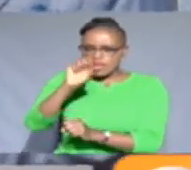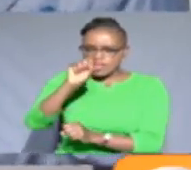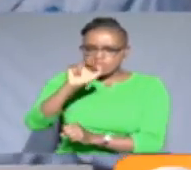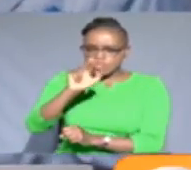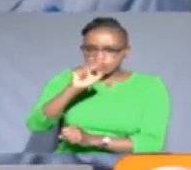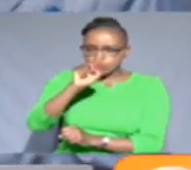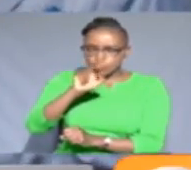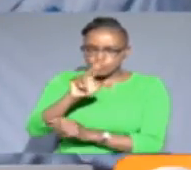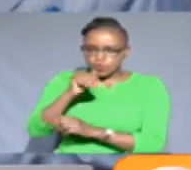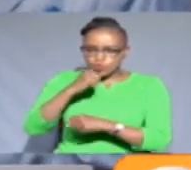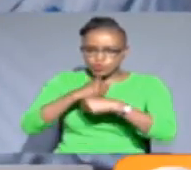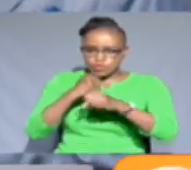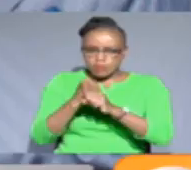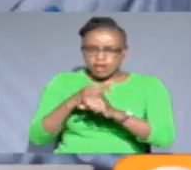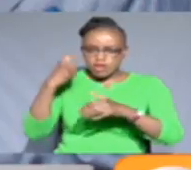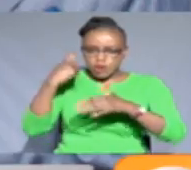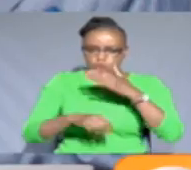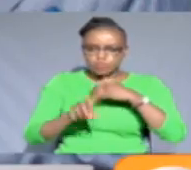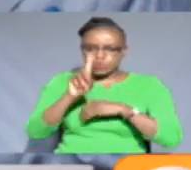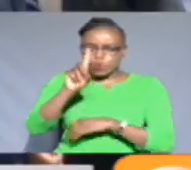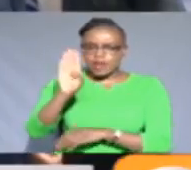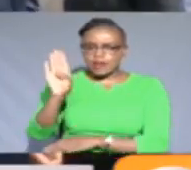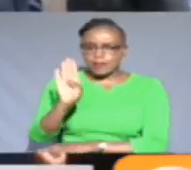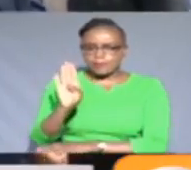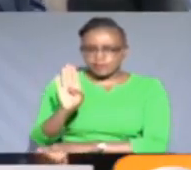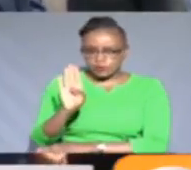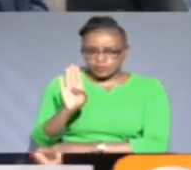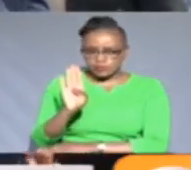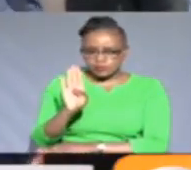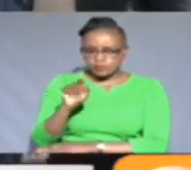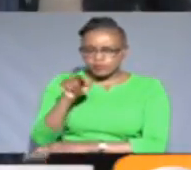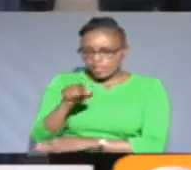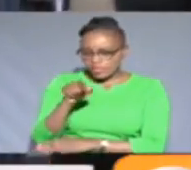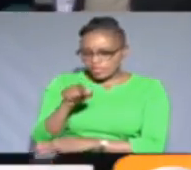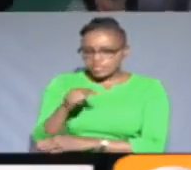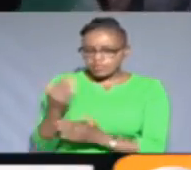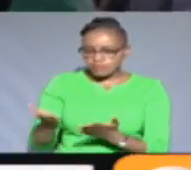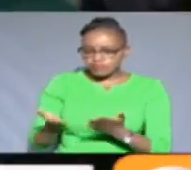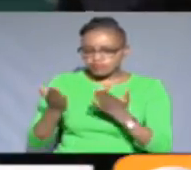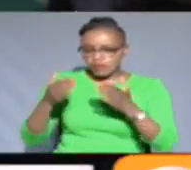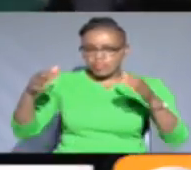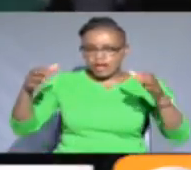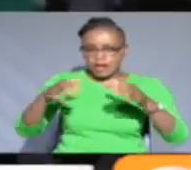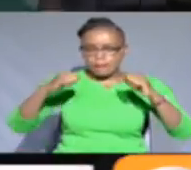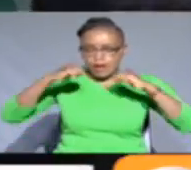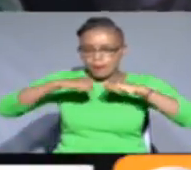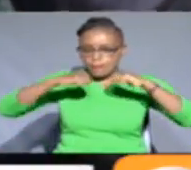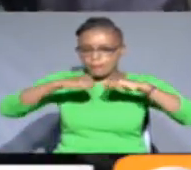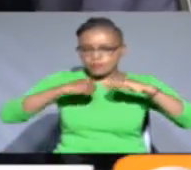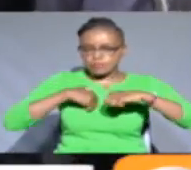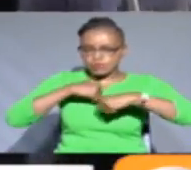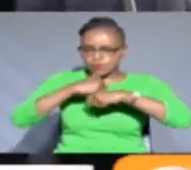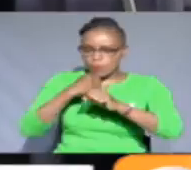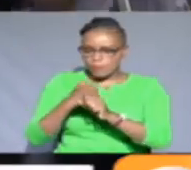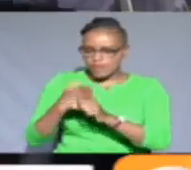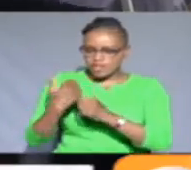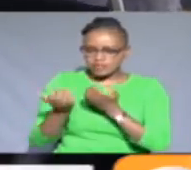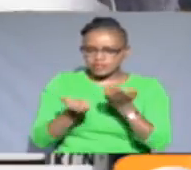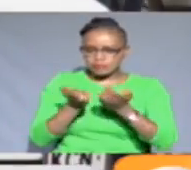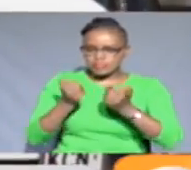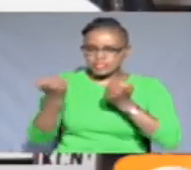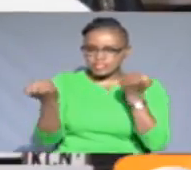Africa, constructed at a cost of 1 billion shillings. The move will now boost the company's ability to assemble commercial